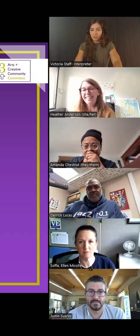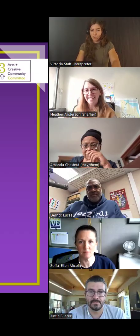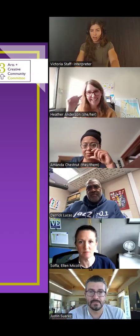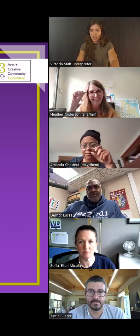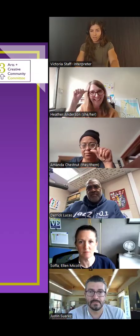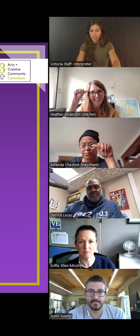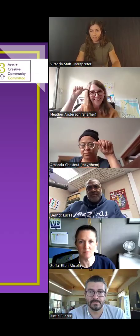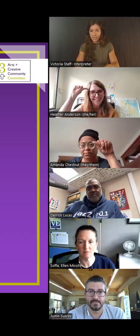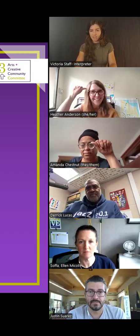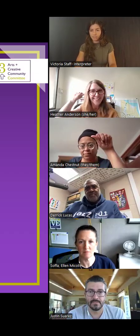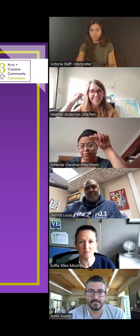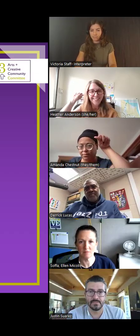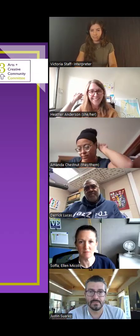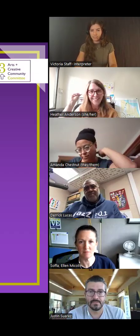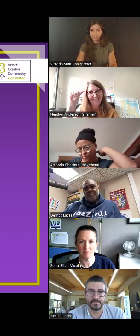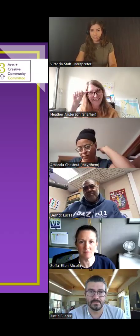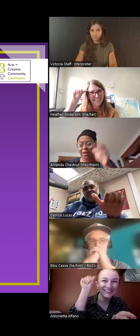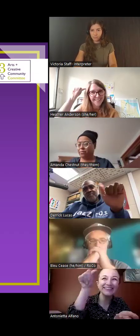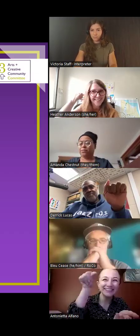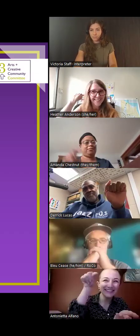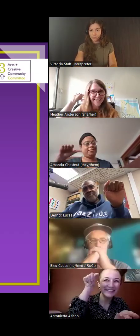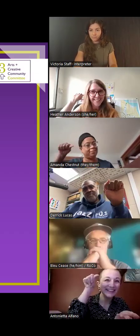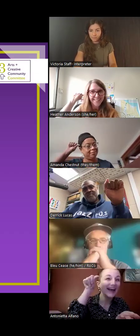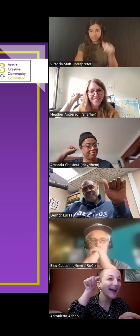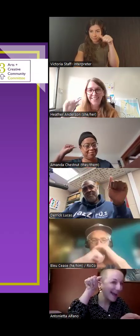You guys want to try it? My name sign?